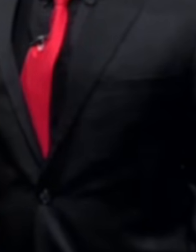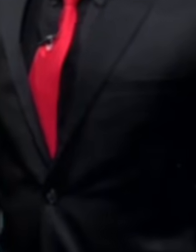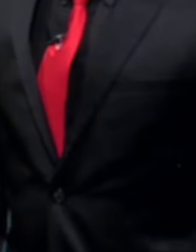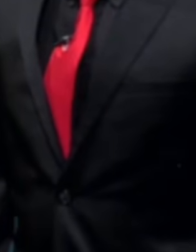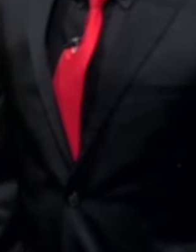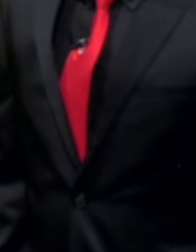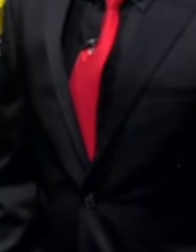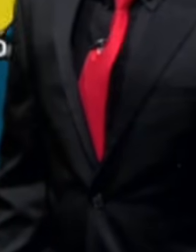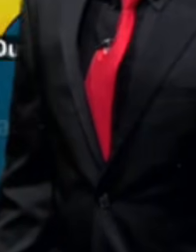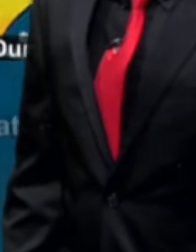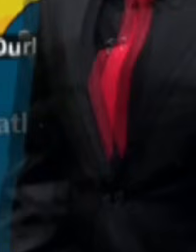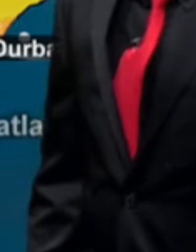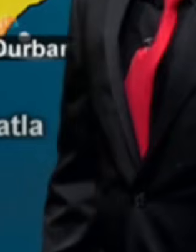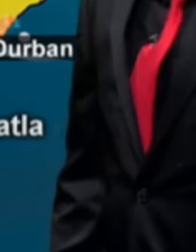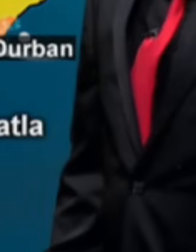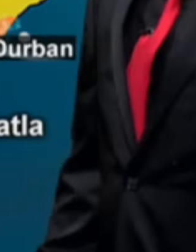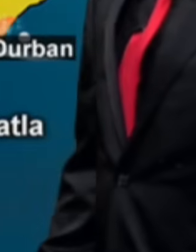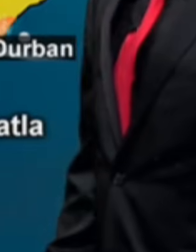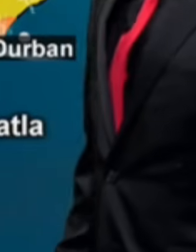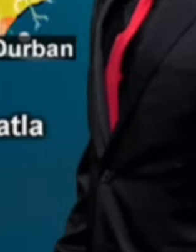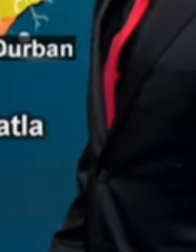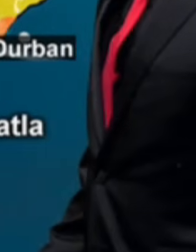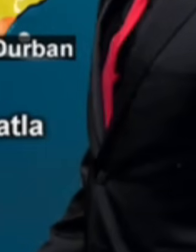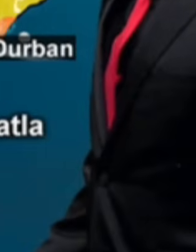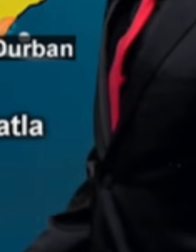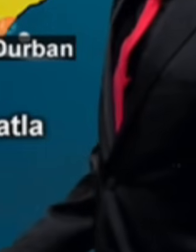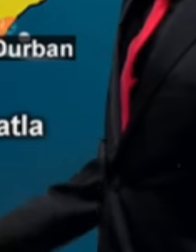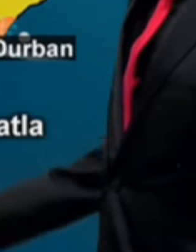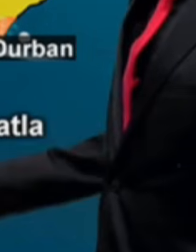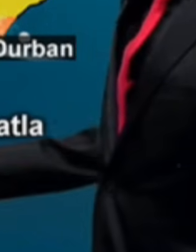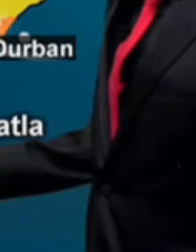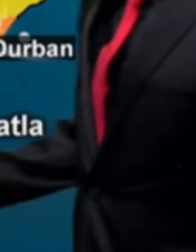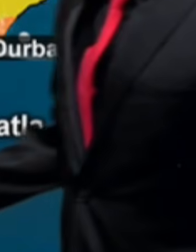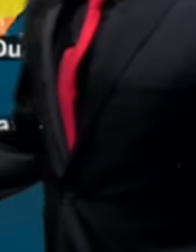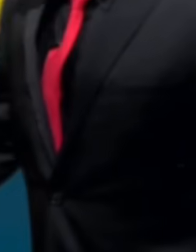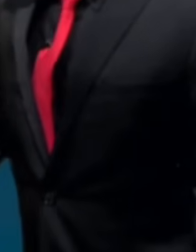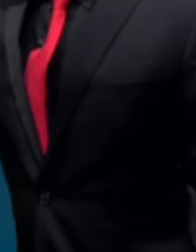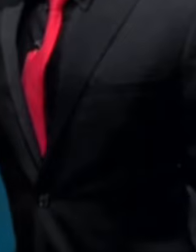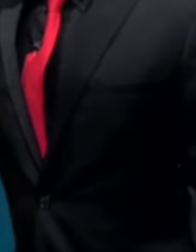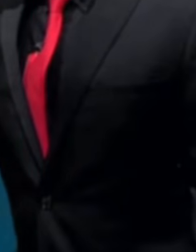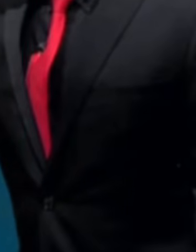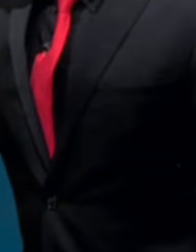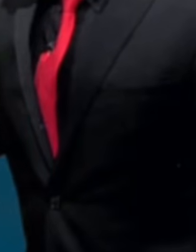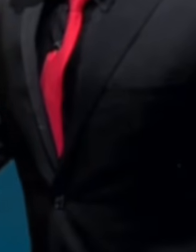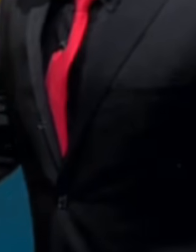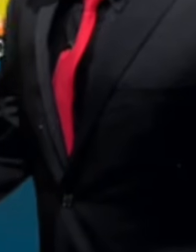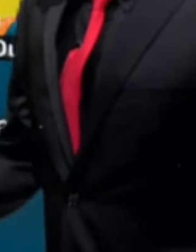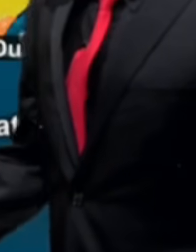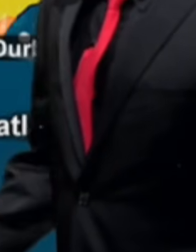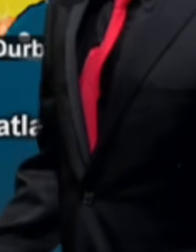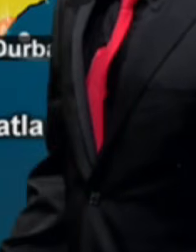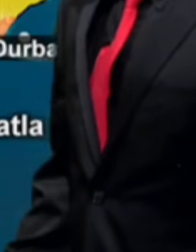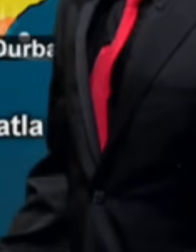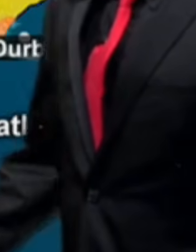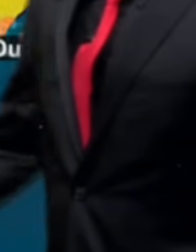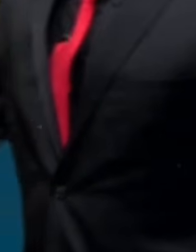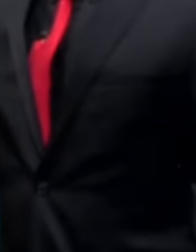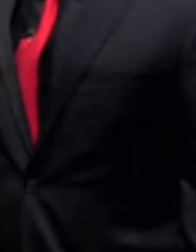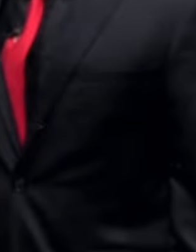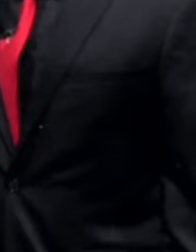lewateng di tla fiša lewatle ka dikarolong tšeo la ka moswane re sa bona gabotse diphefo tše maatla di tla tšutla ka lewateng di tla fiša lewatle ka bogorwa le ka bohlabele ba ka Afrika